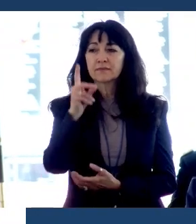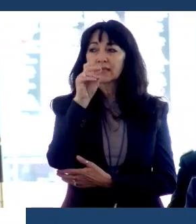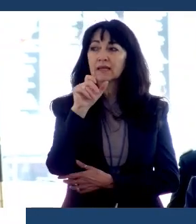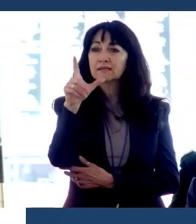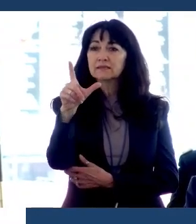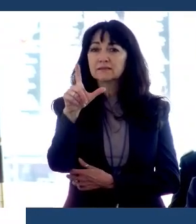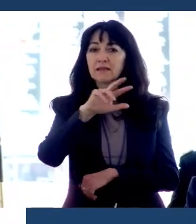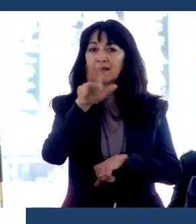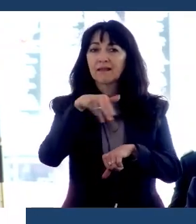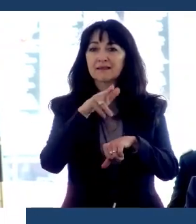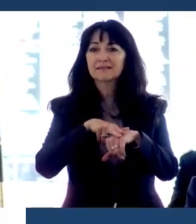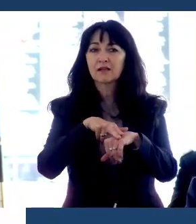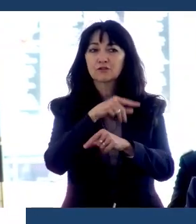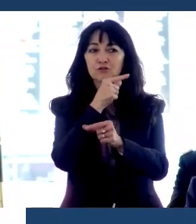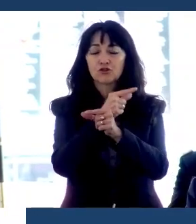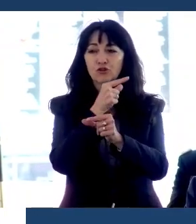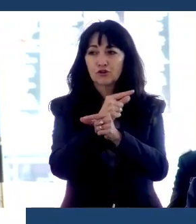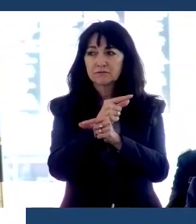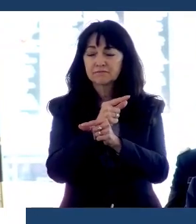Delaware National Guard,